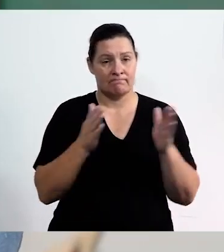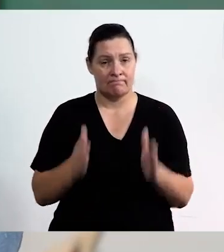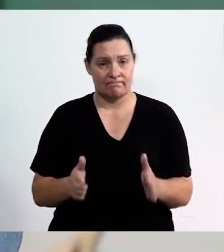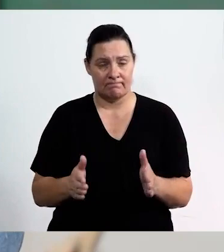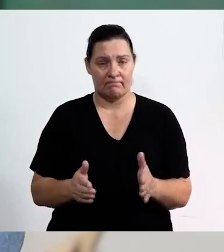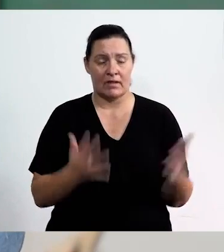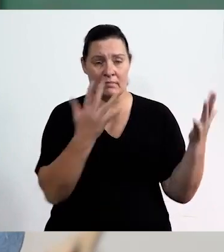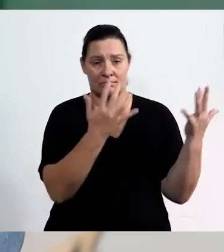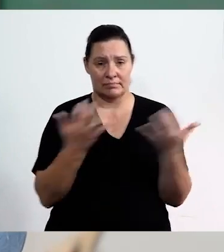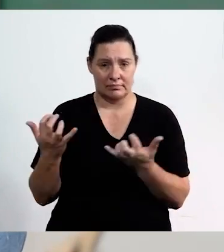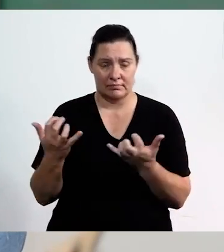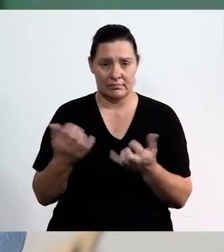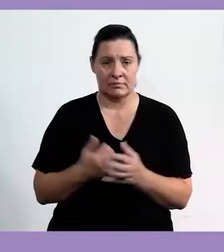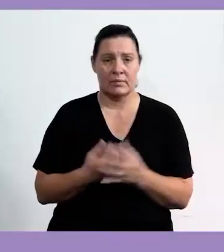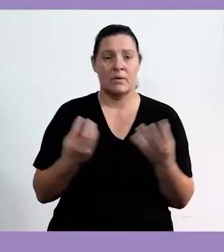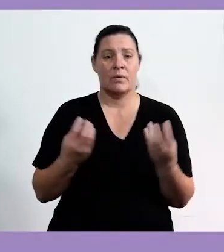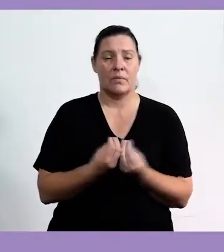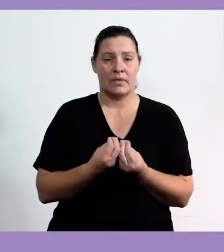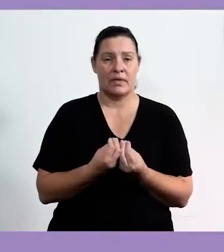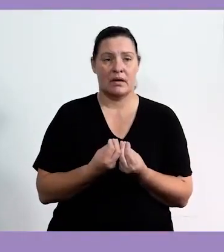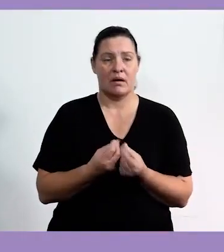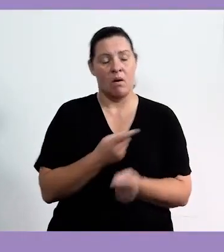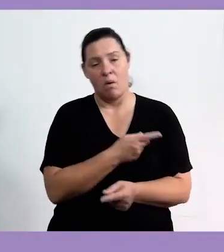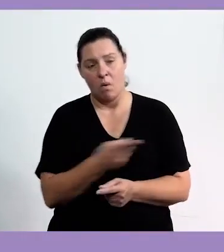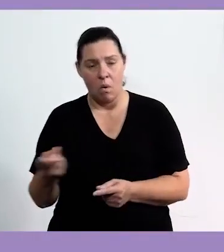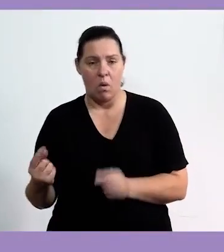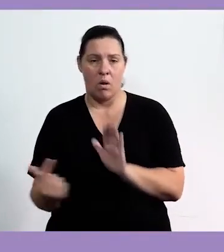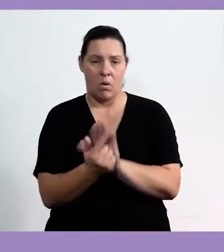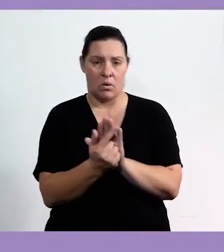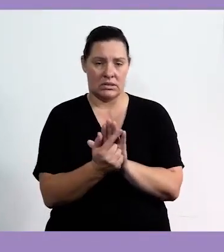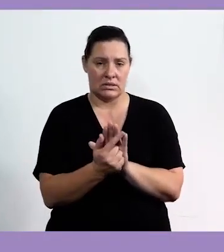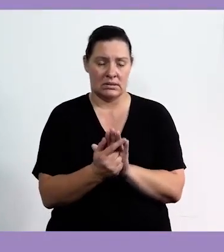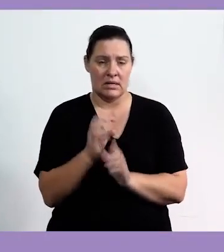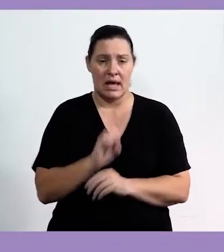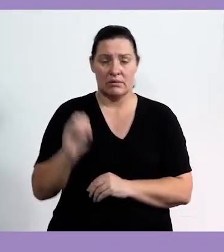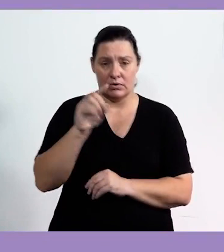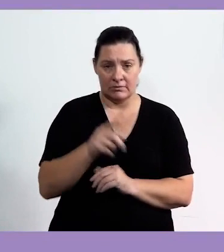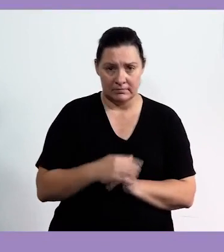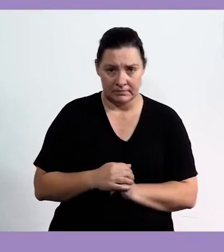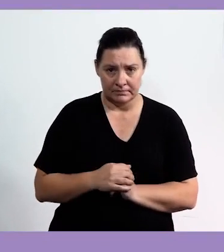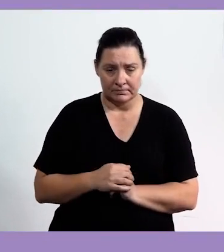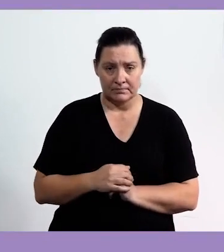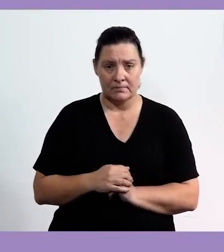Let's move on to calculations with all the exponent laws.